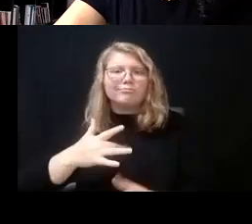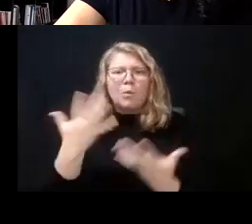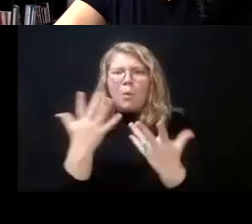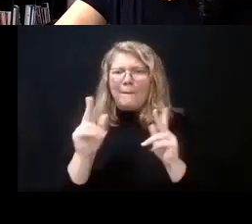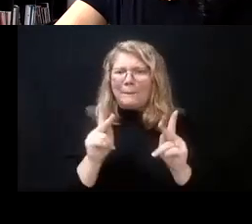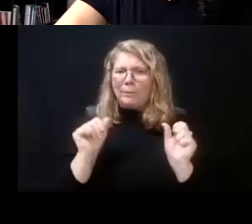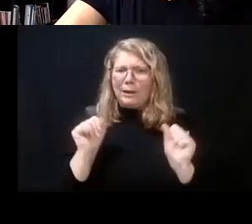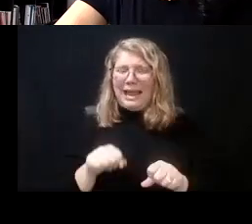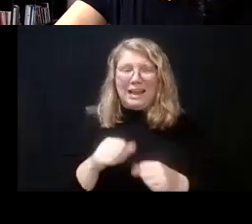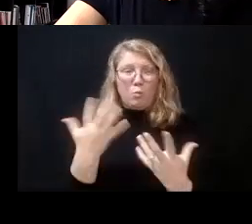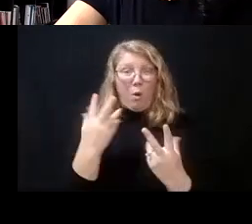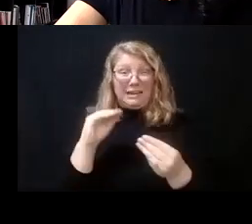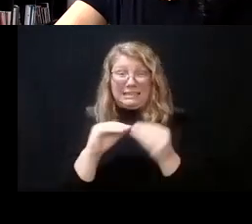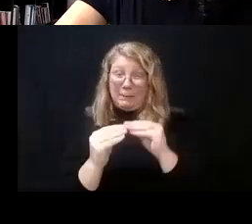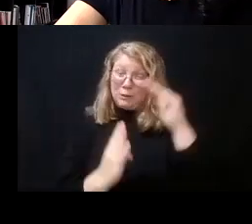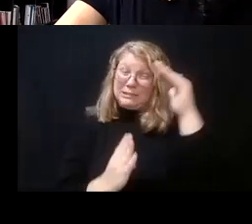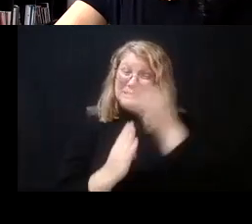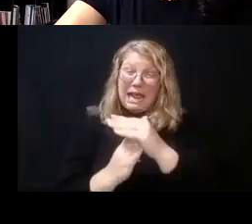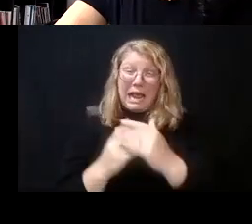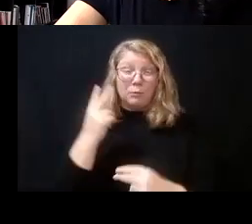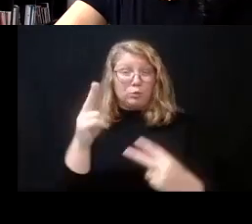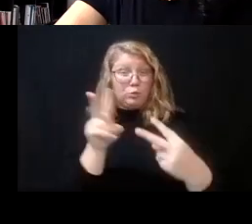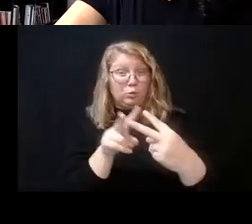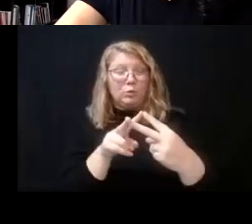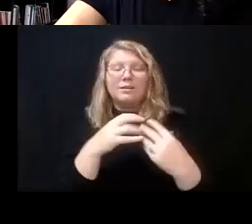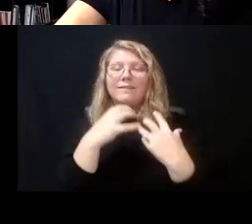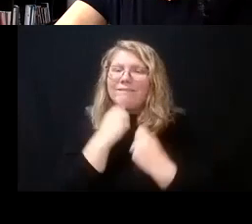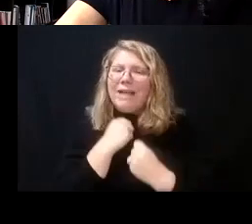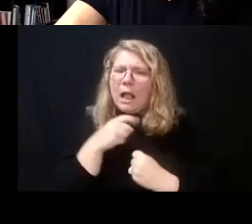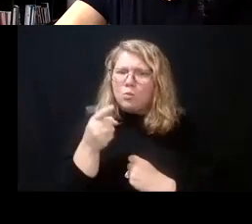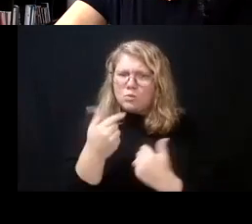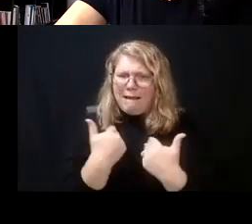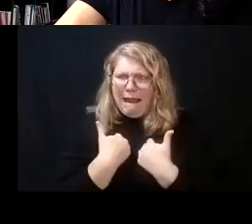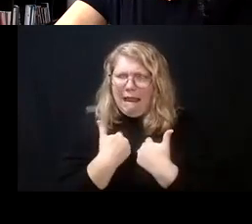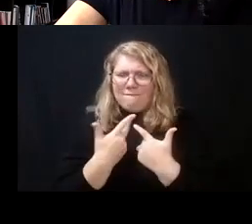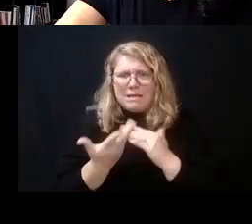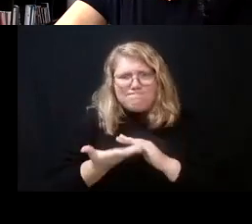top two values that you have, that you operate from your life?